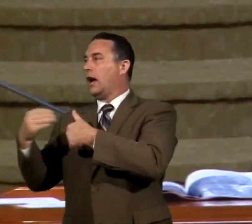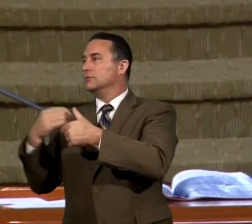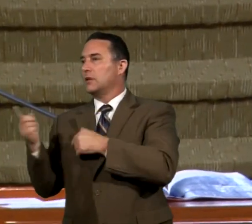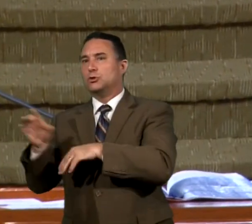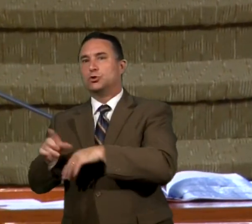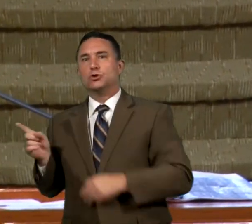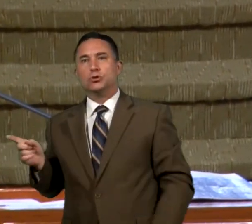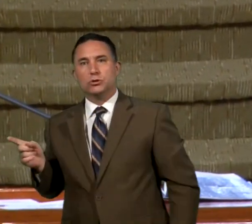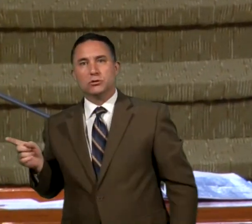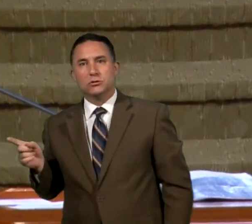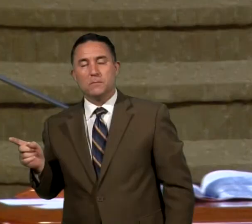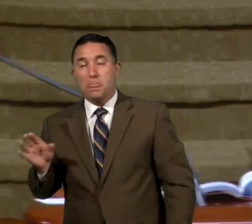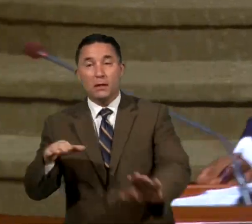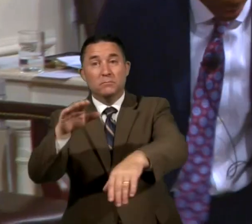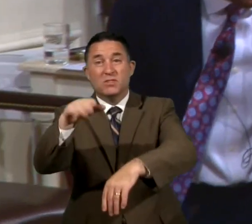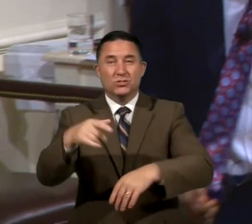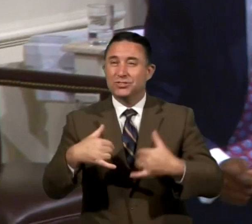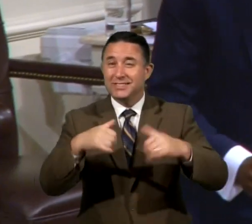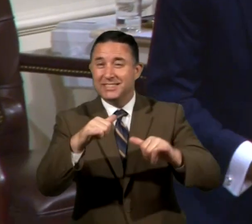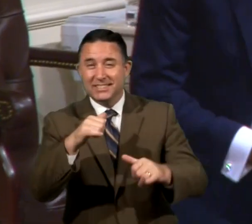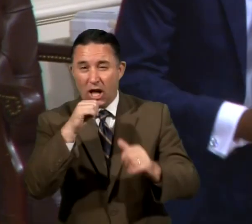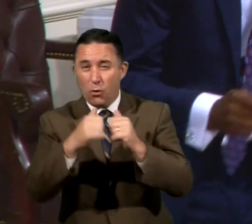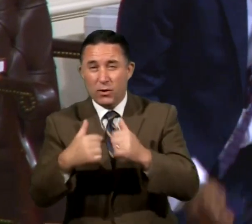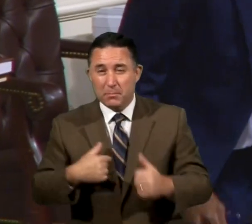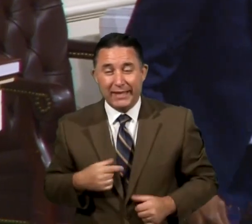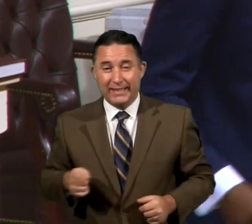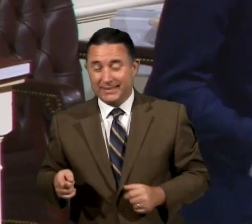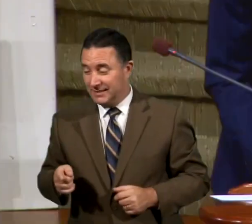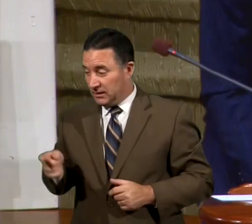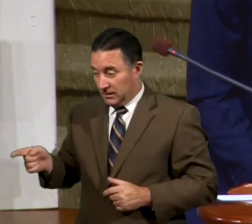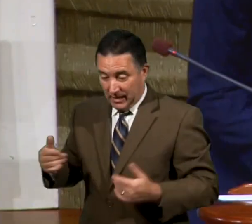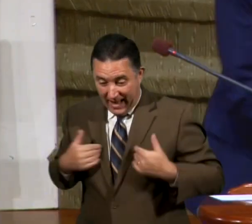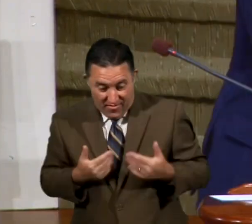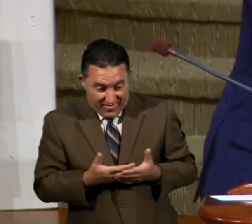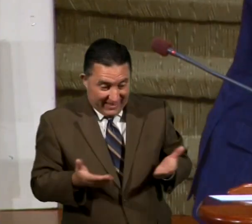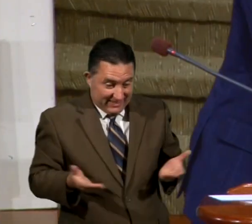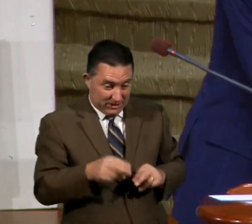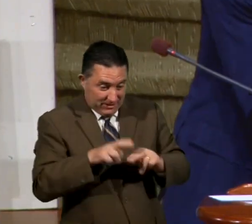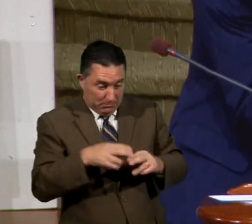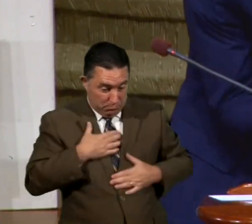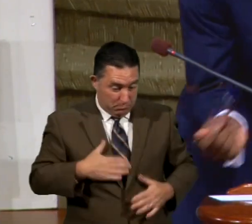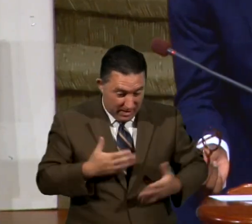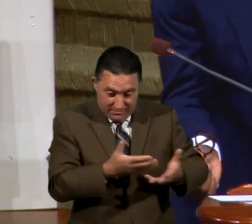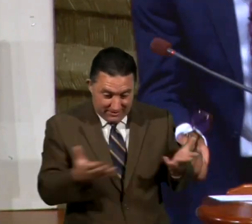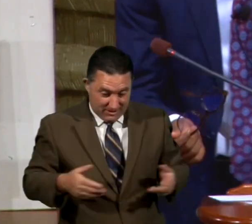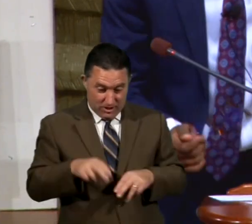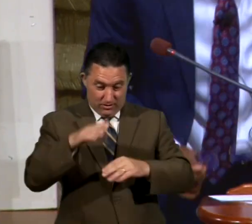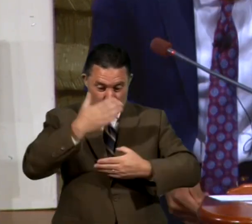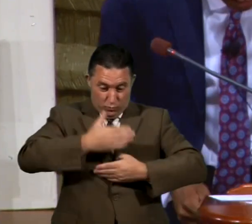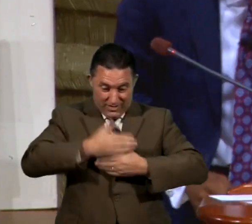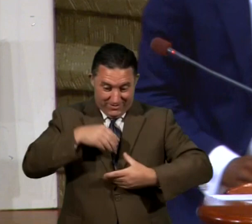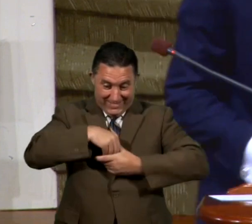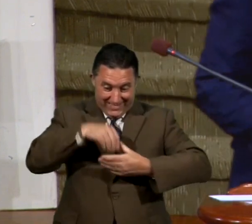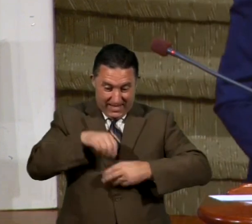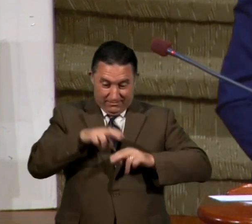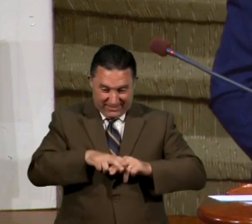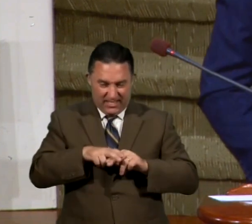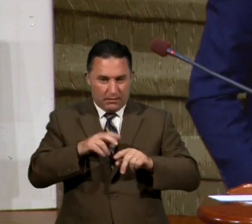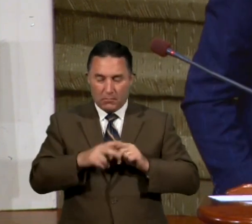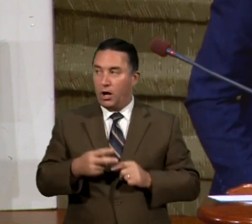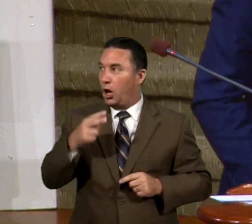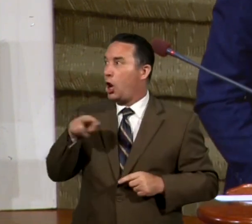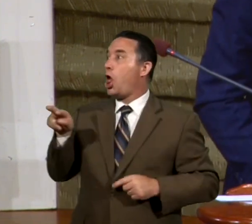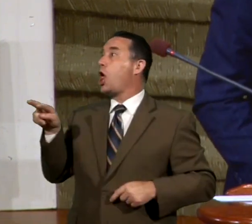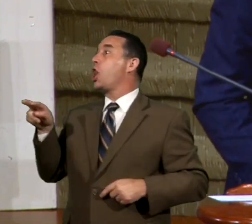church. Listen, y'all still ain't with me. His substance was here in the seat, in the window, but listen, his sight was